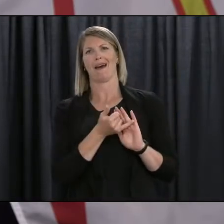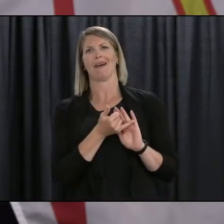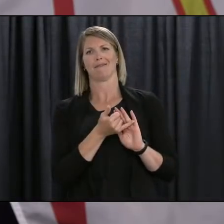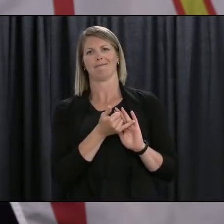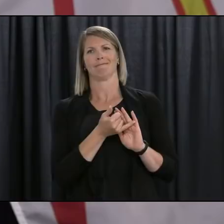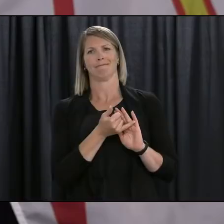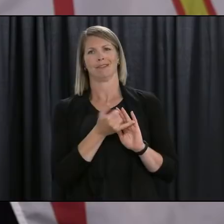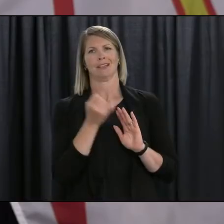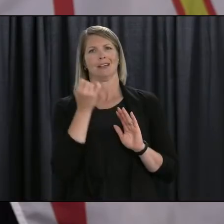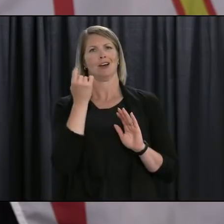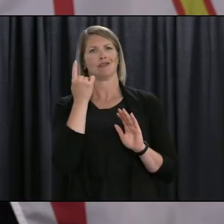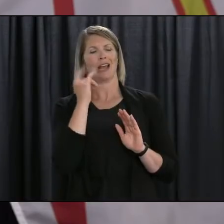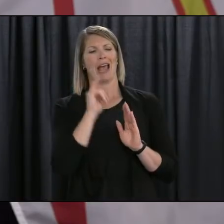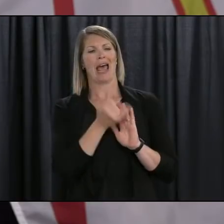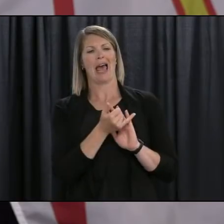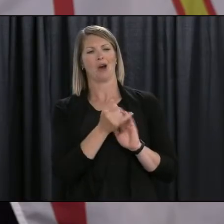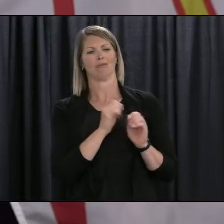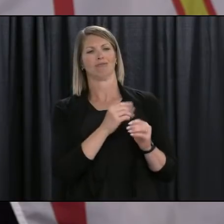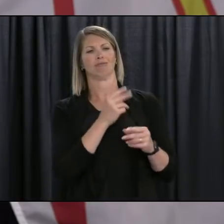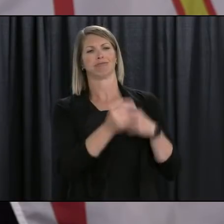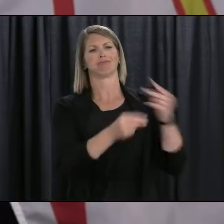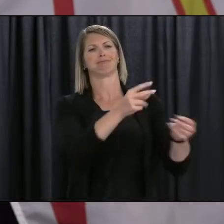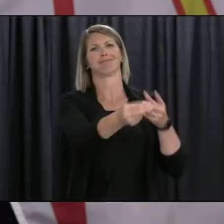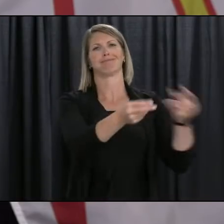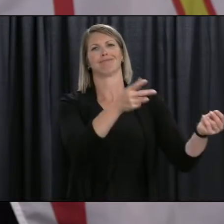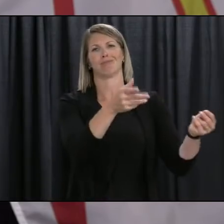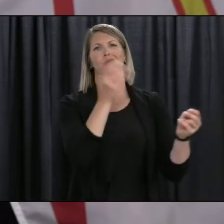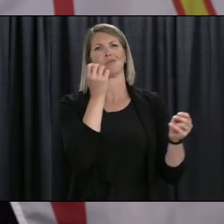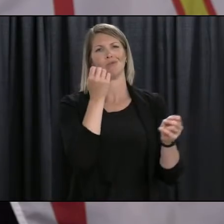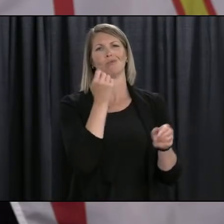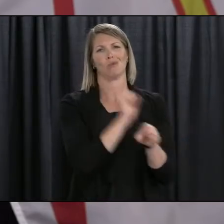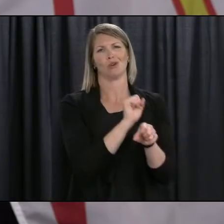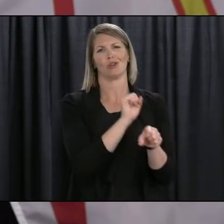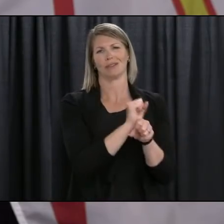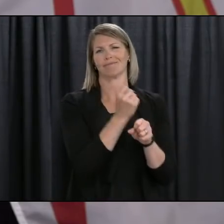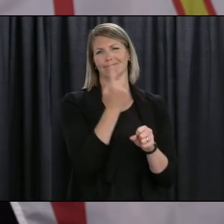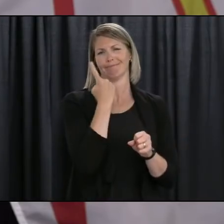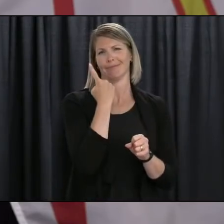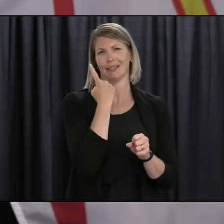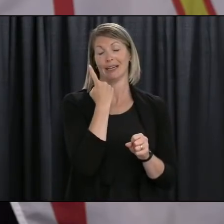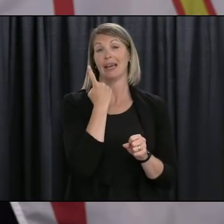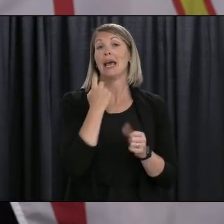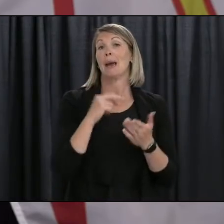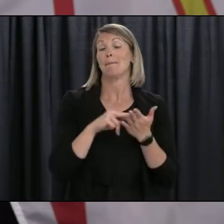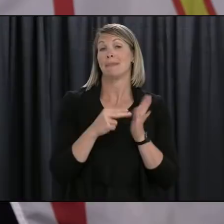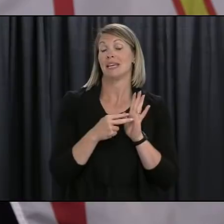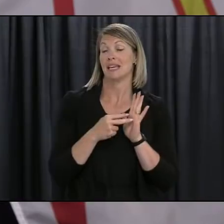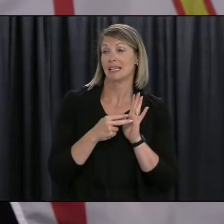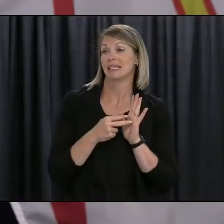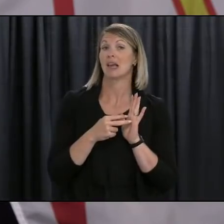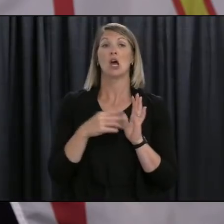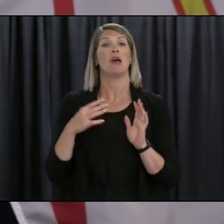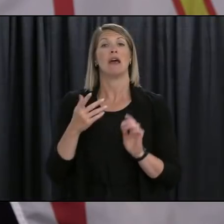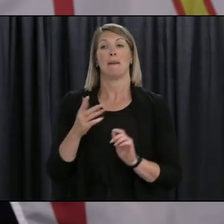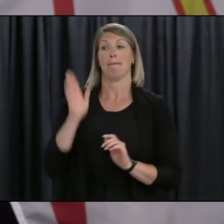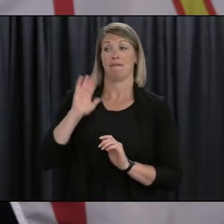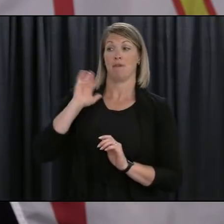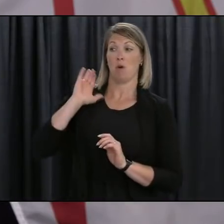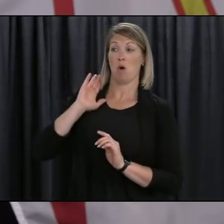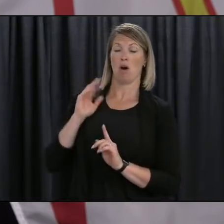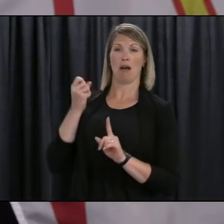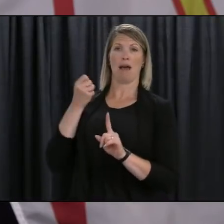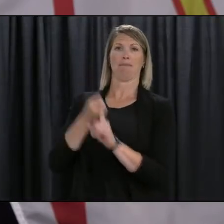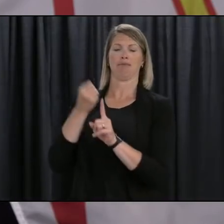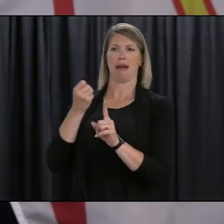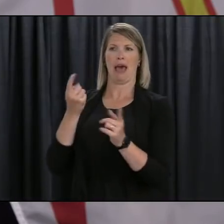manage that without having to go down the same road that we did before. That being said, obviously, if we start to see